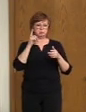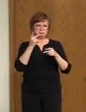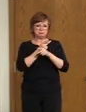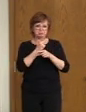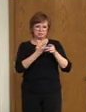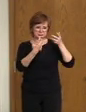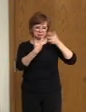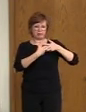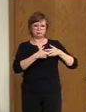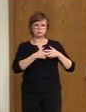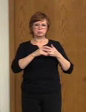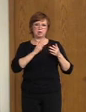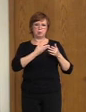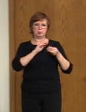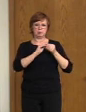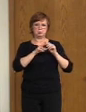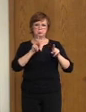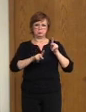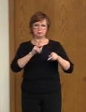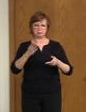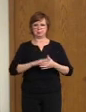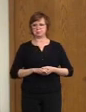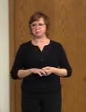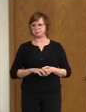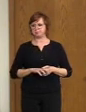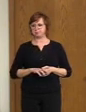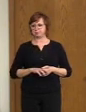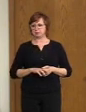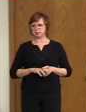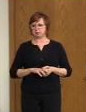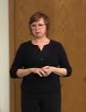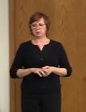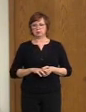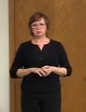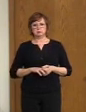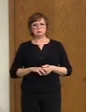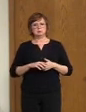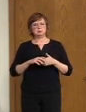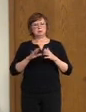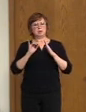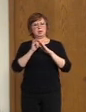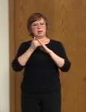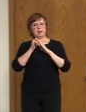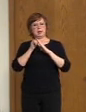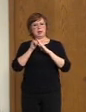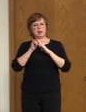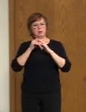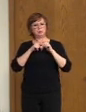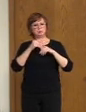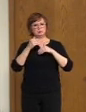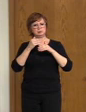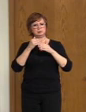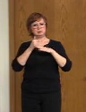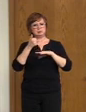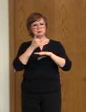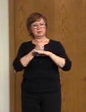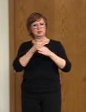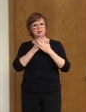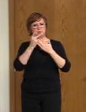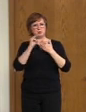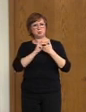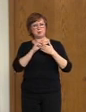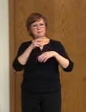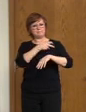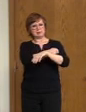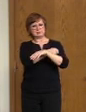The planning and redeployment, there's lots of work going on around how we support the vaccination program, and we've already started working with Public Service